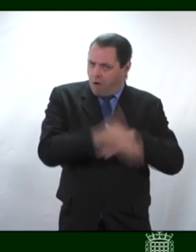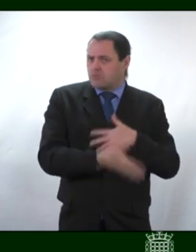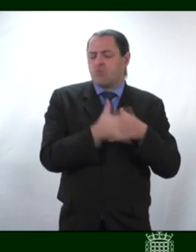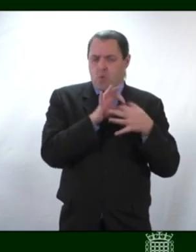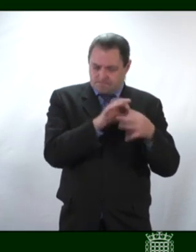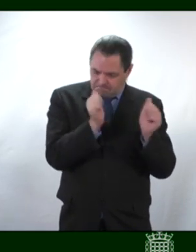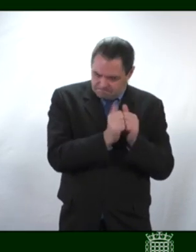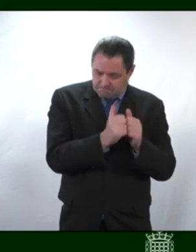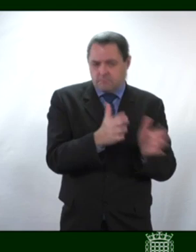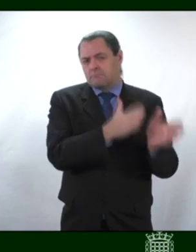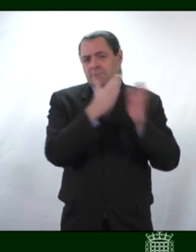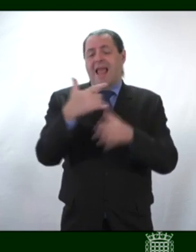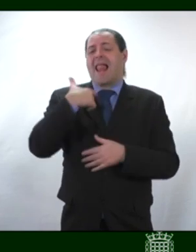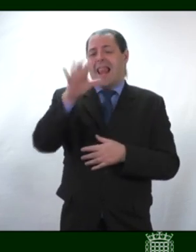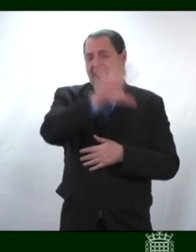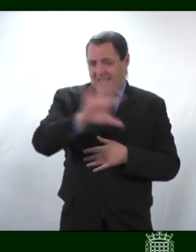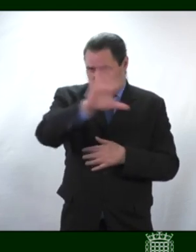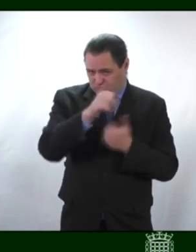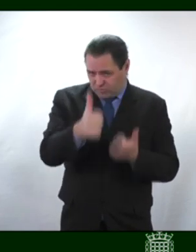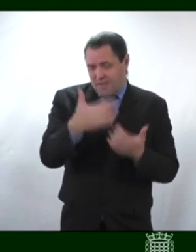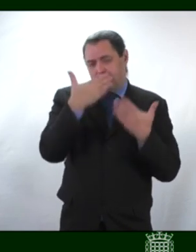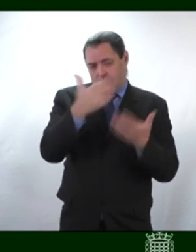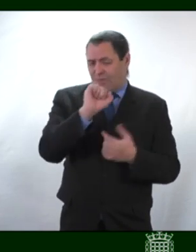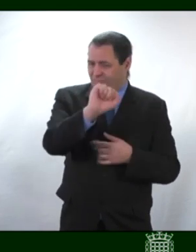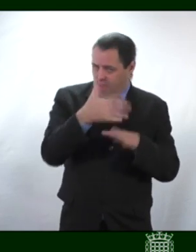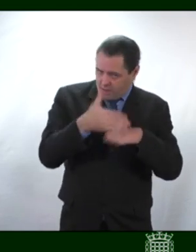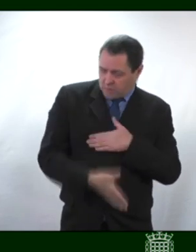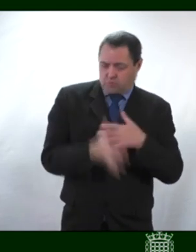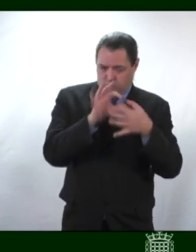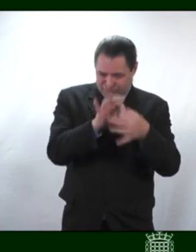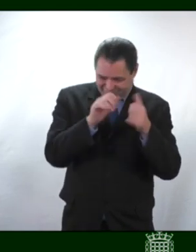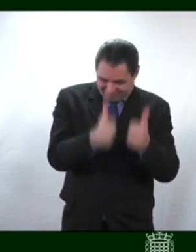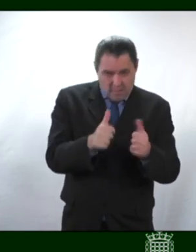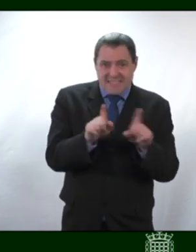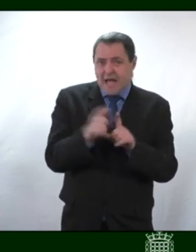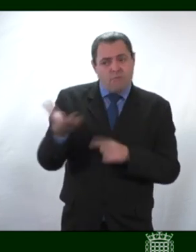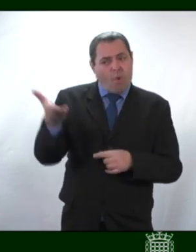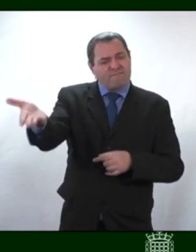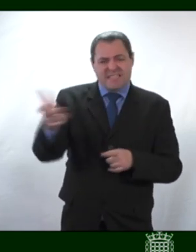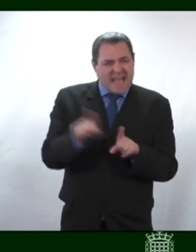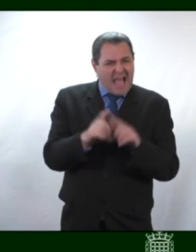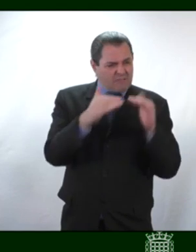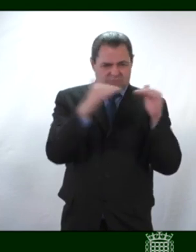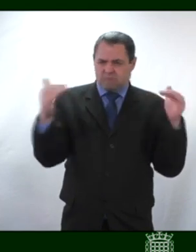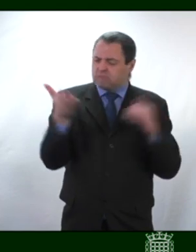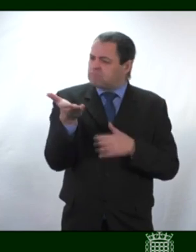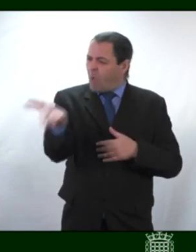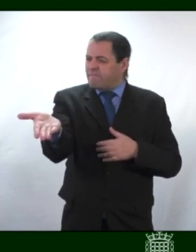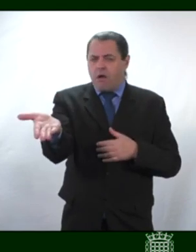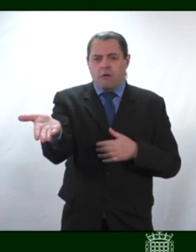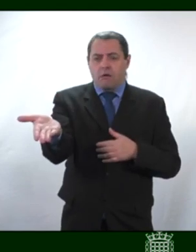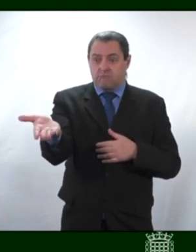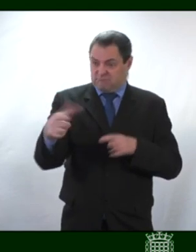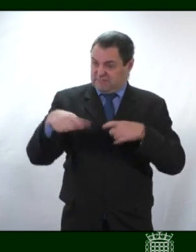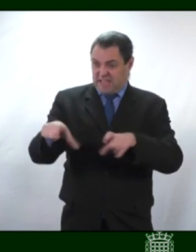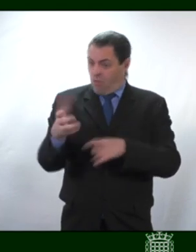agreed with the leadership of Lancashire, and I commend them for their work, the same offer is on the table and remains on the